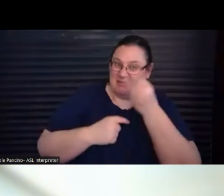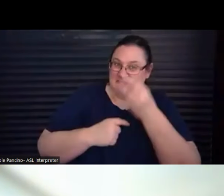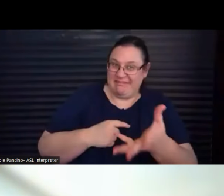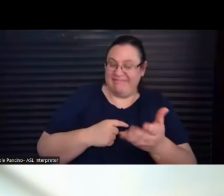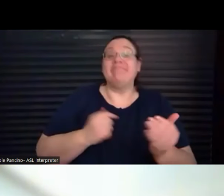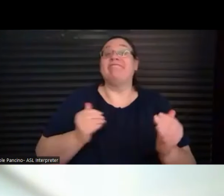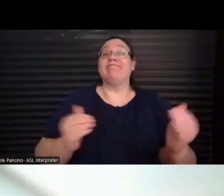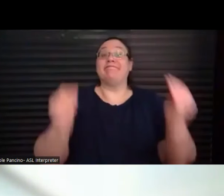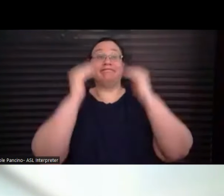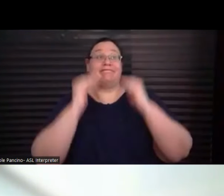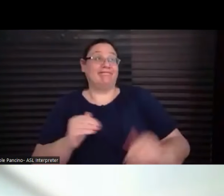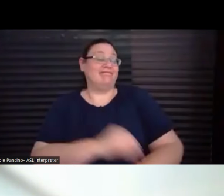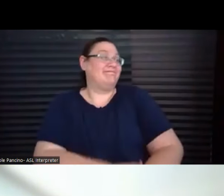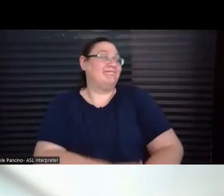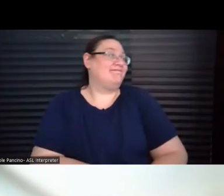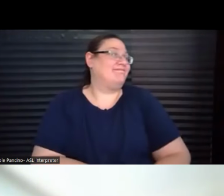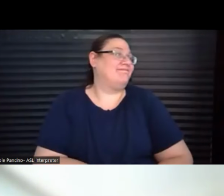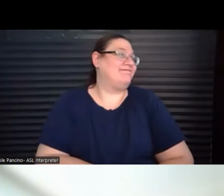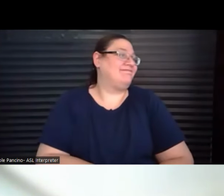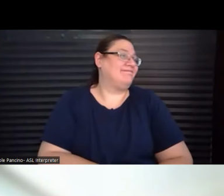slide.